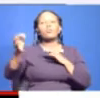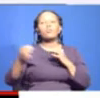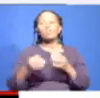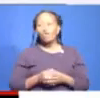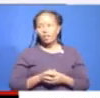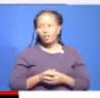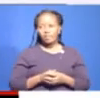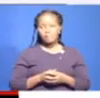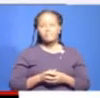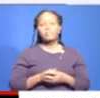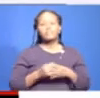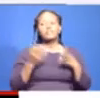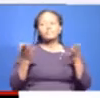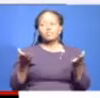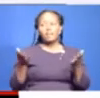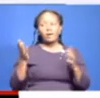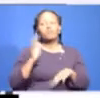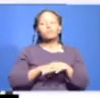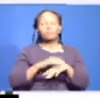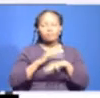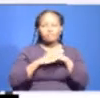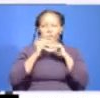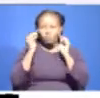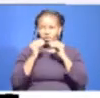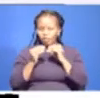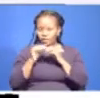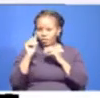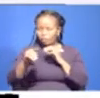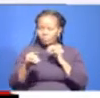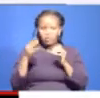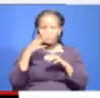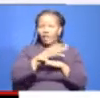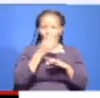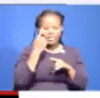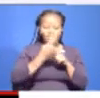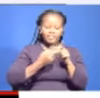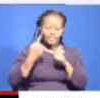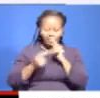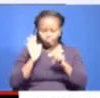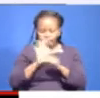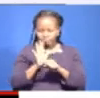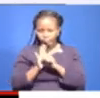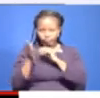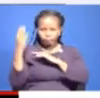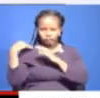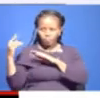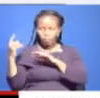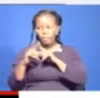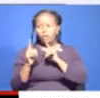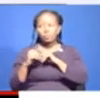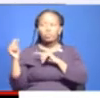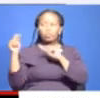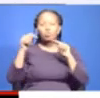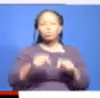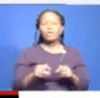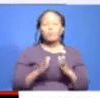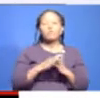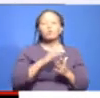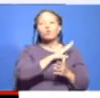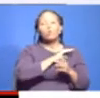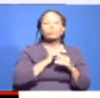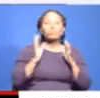So it's so good to see you after so many years, and to be here with the commissioners and the chair,